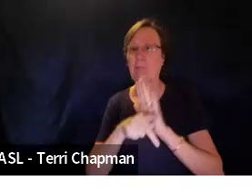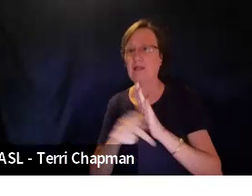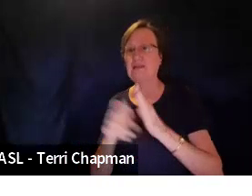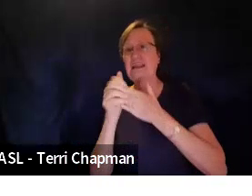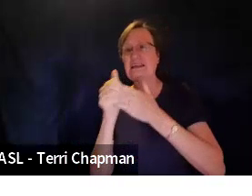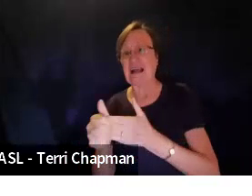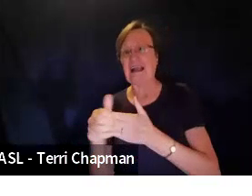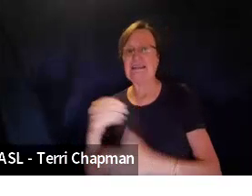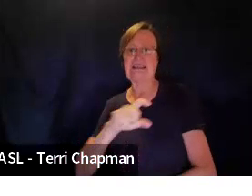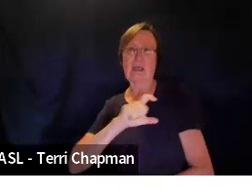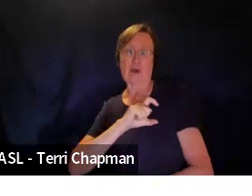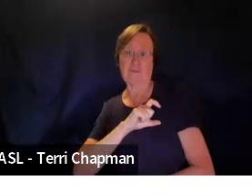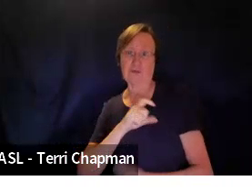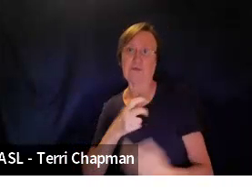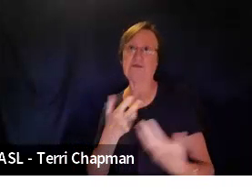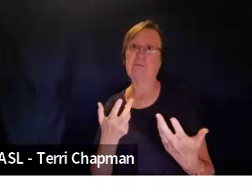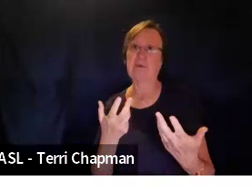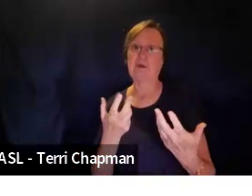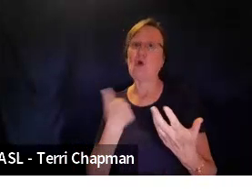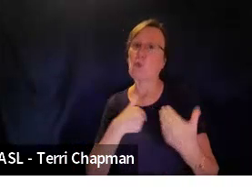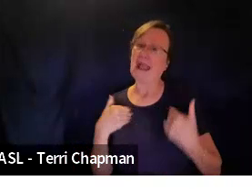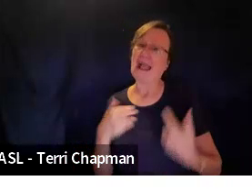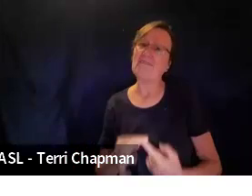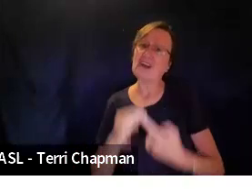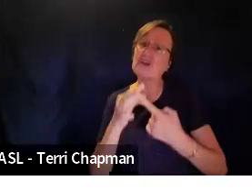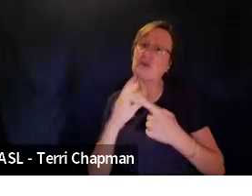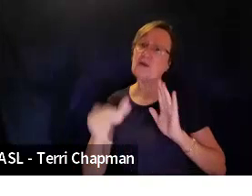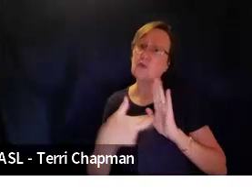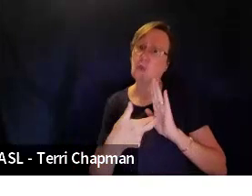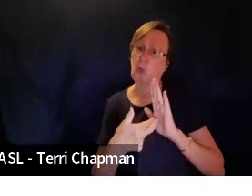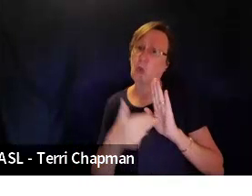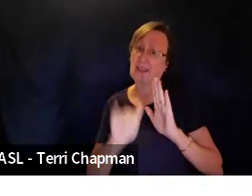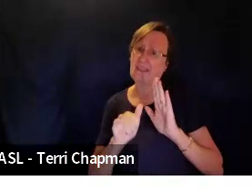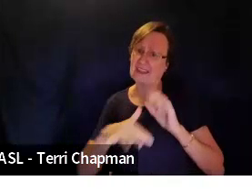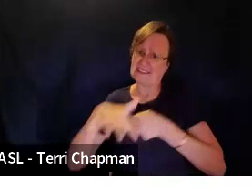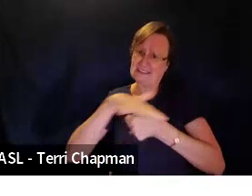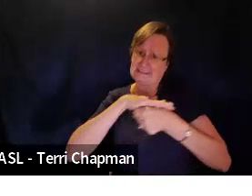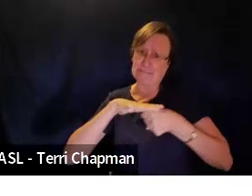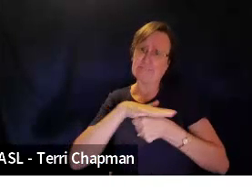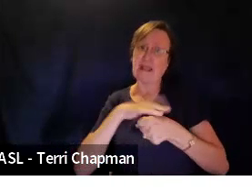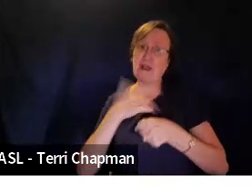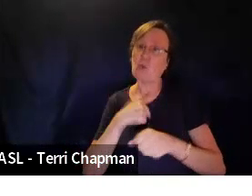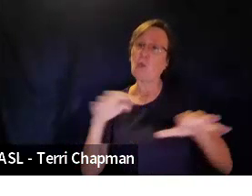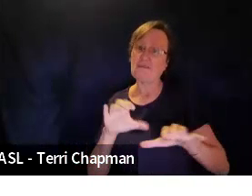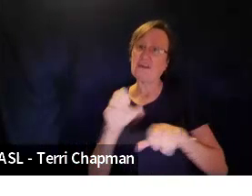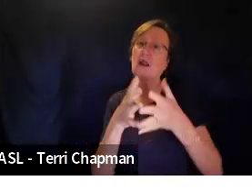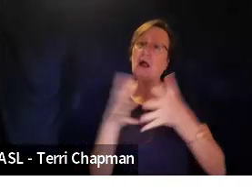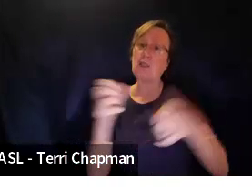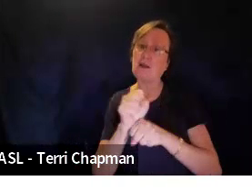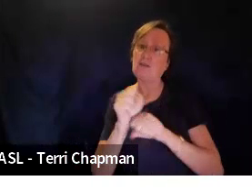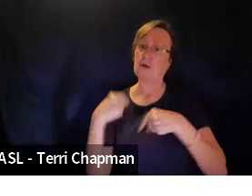enforcement. So we have a unique role in this space, and we've done a lot of work already that we're excited to talk about